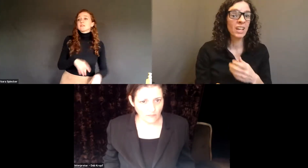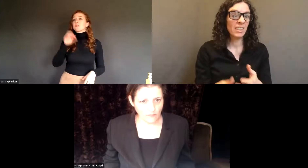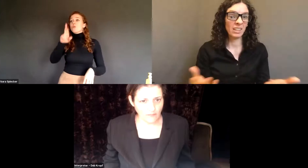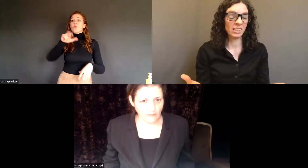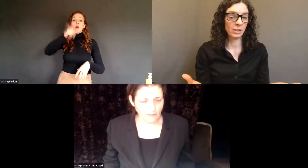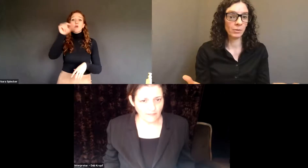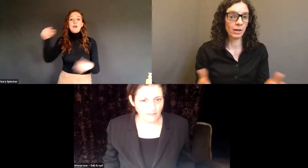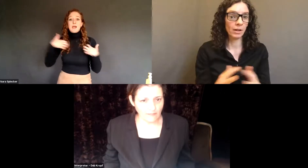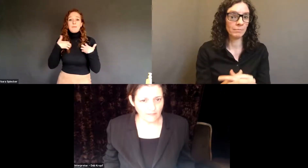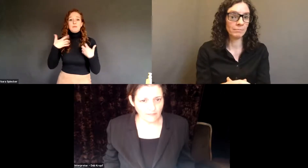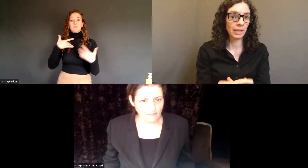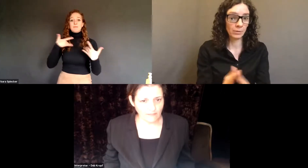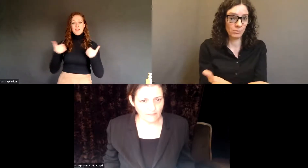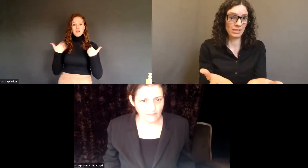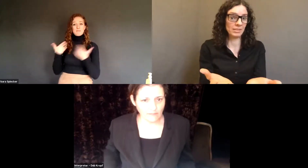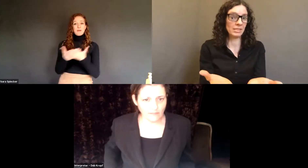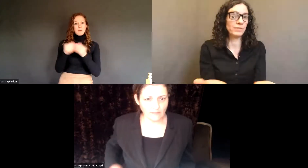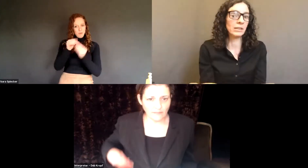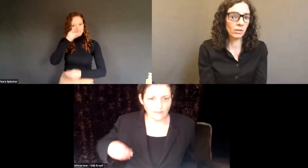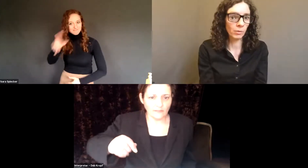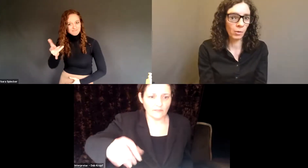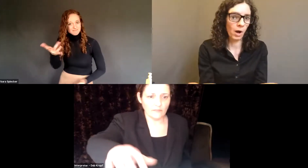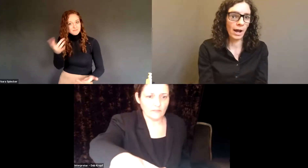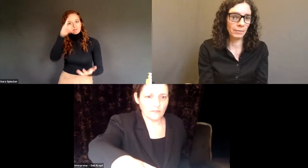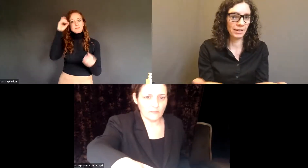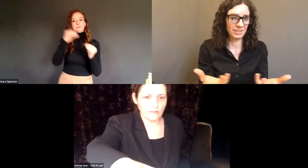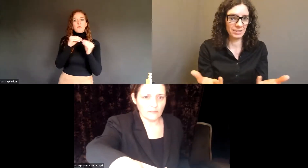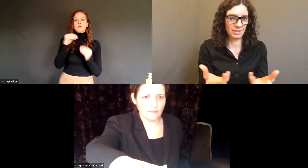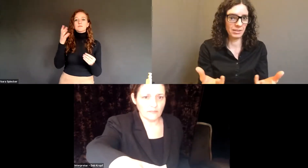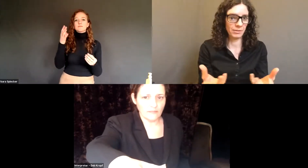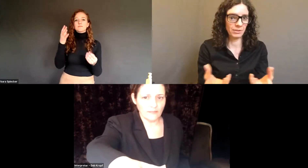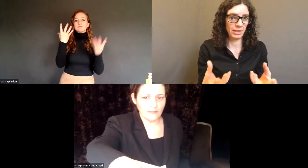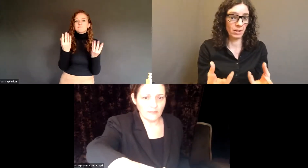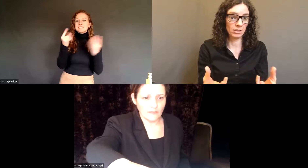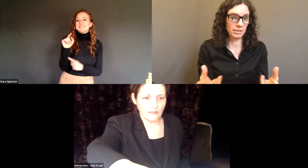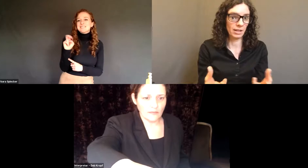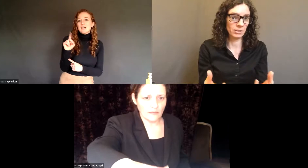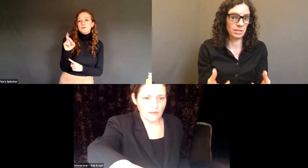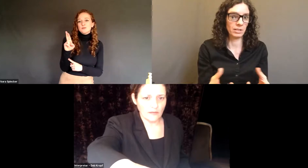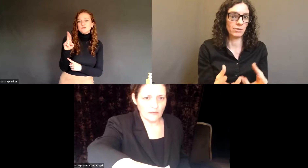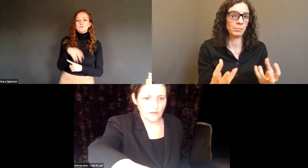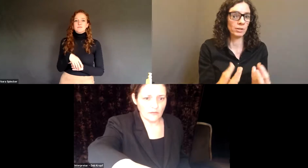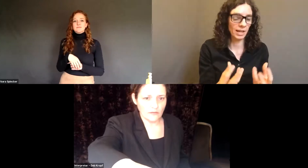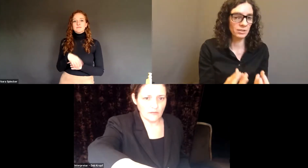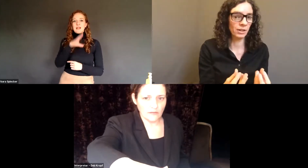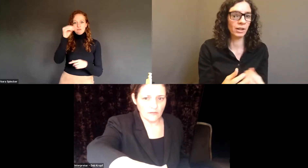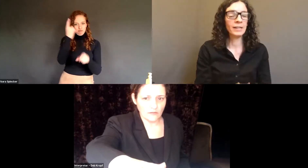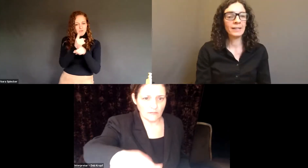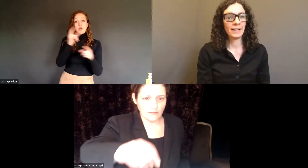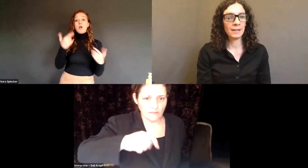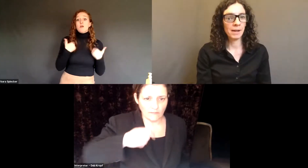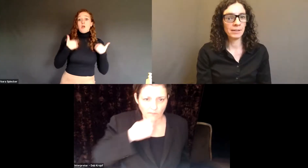animals that, you know, like we eat veal. Well, why? Because yeah, they are tastier. They're more